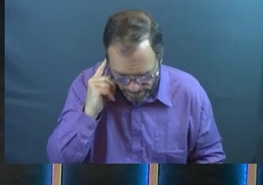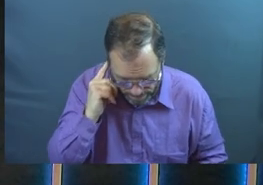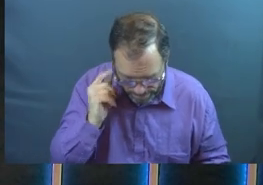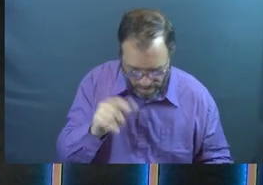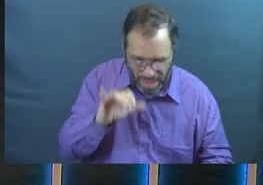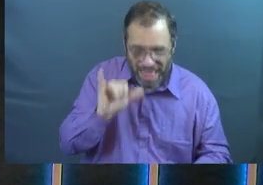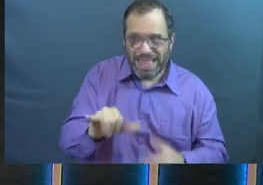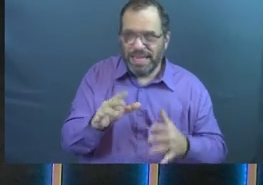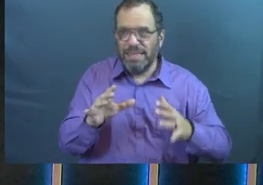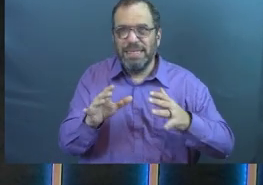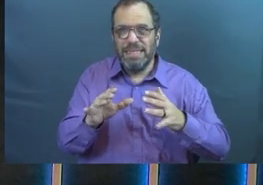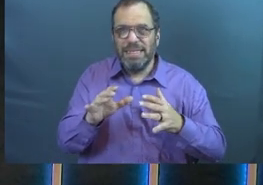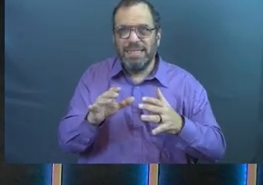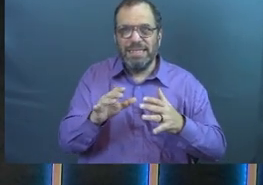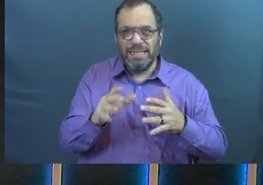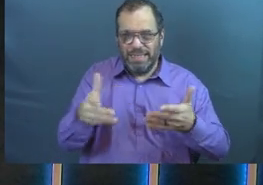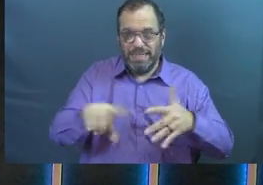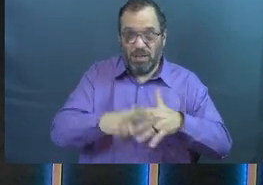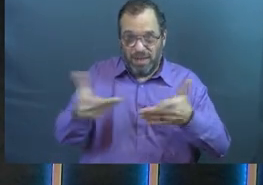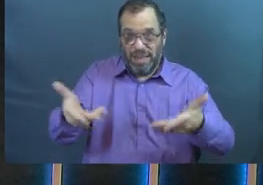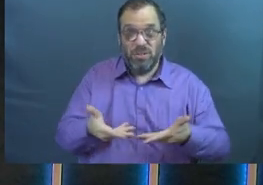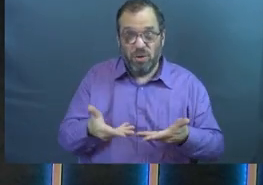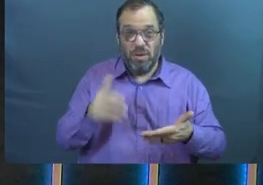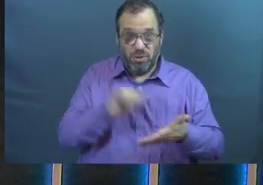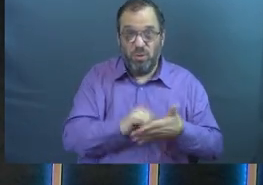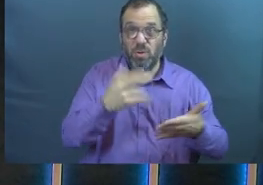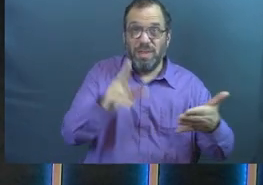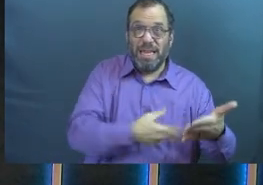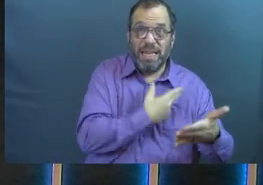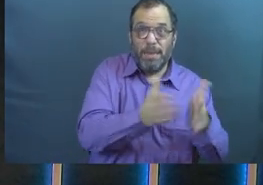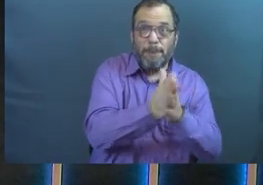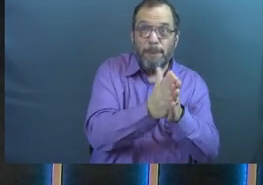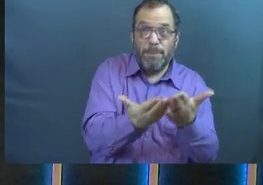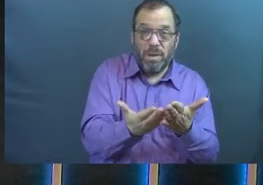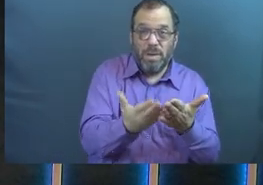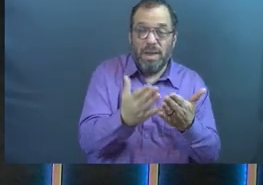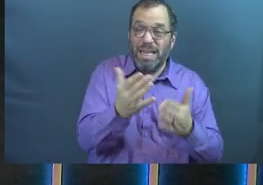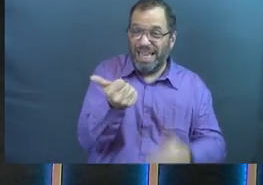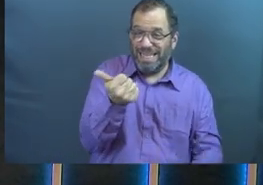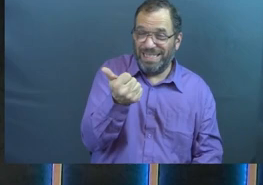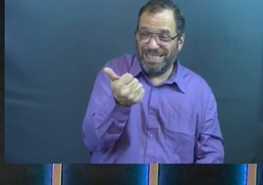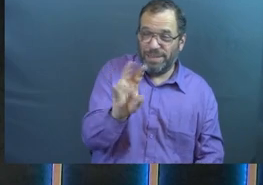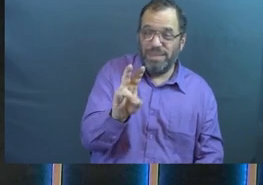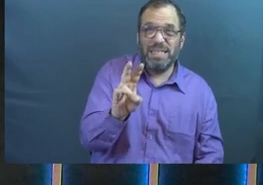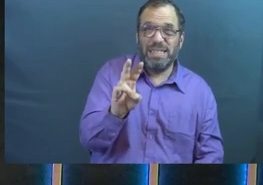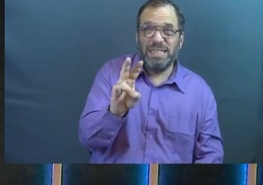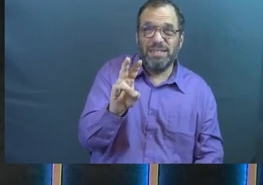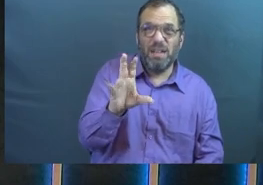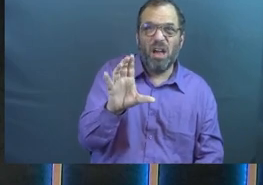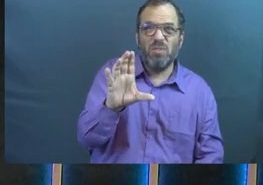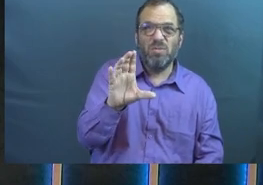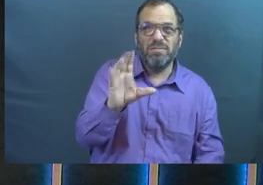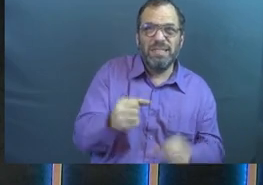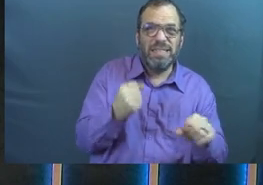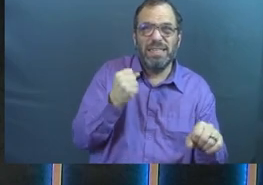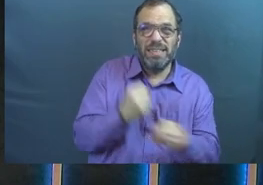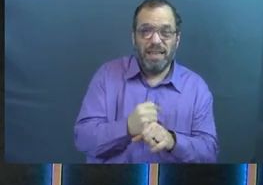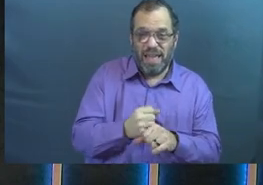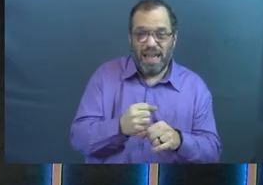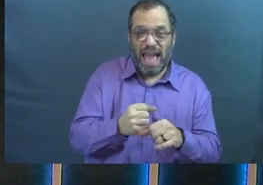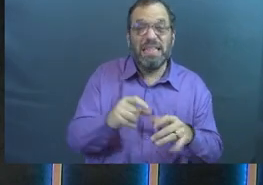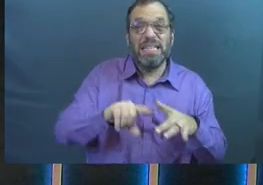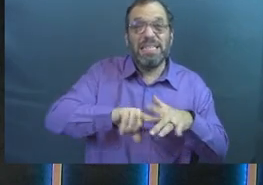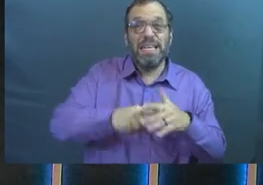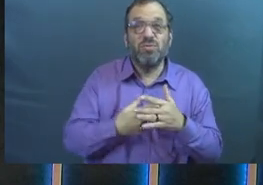And there was actually this intro that he wrote to the hymn book in the 1700s. And in this